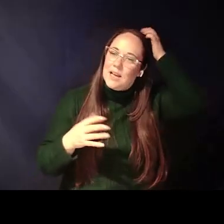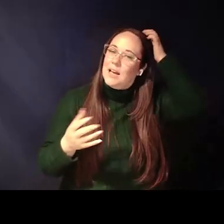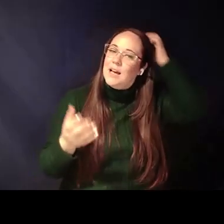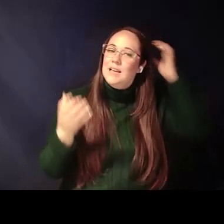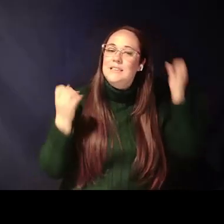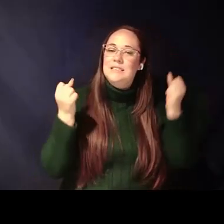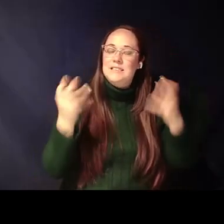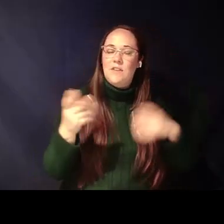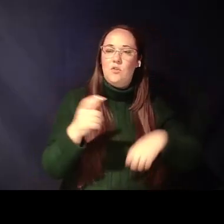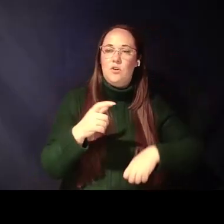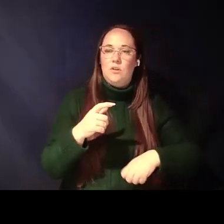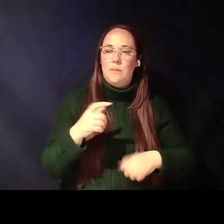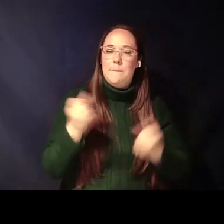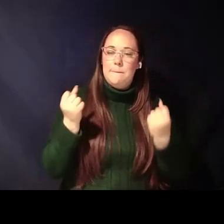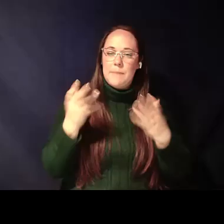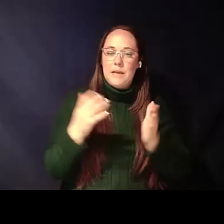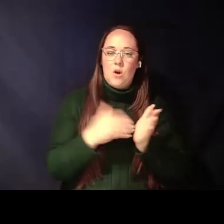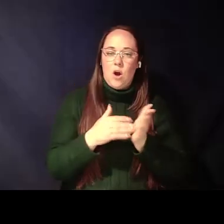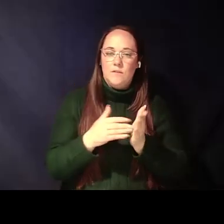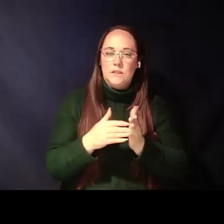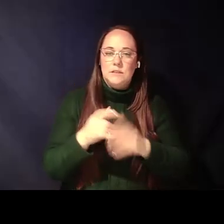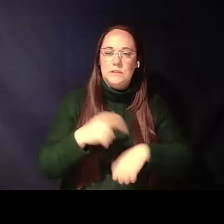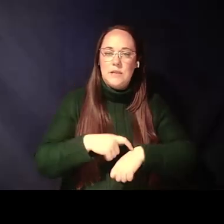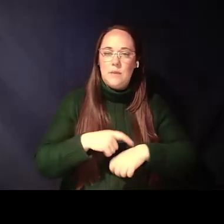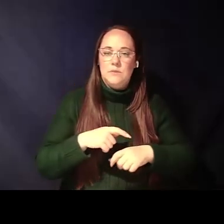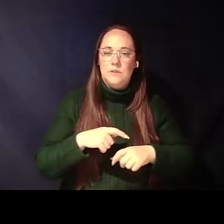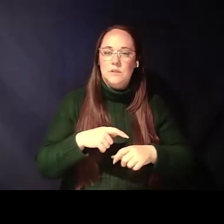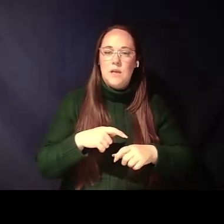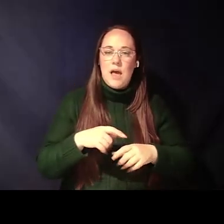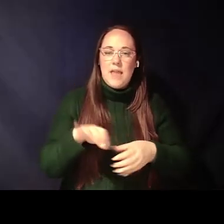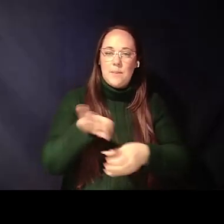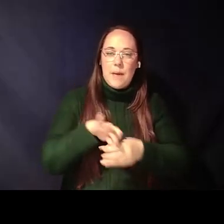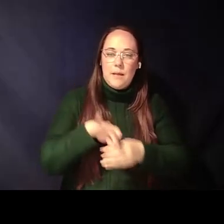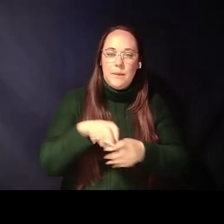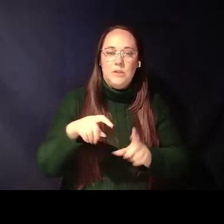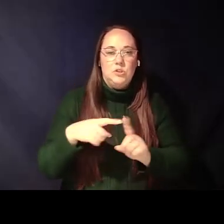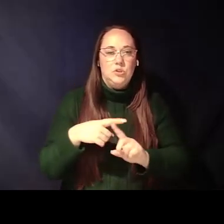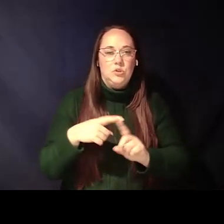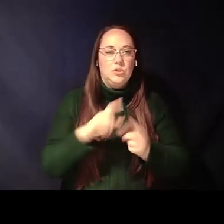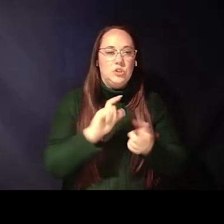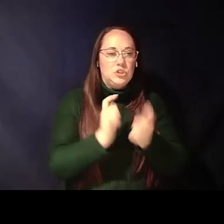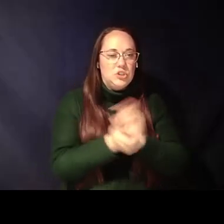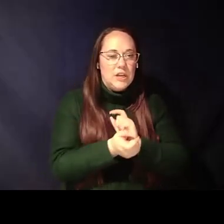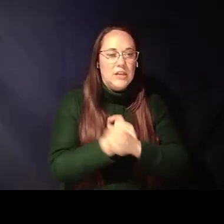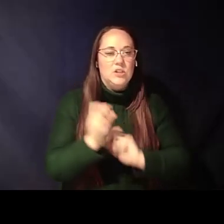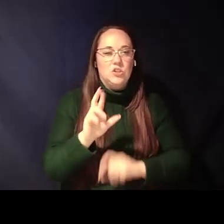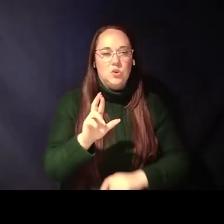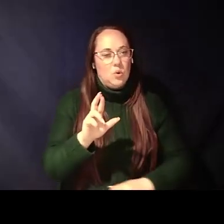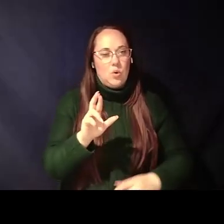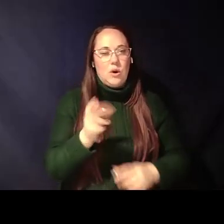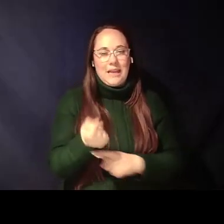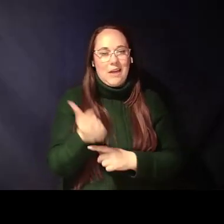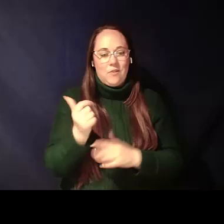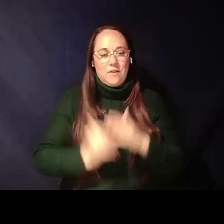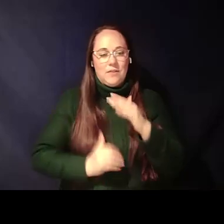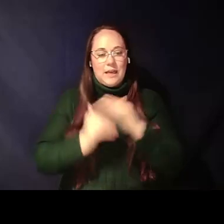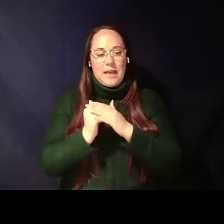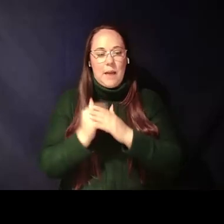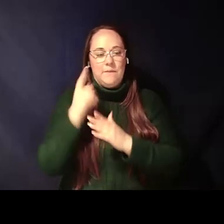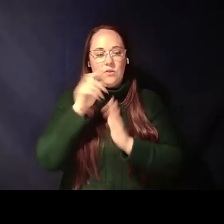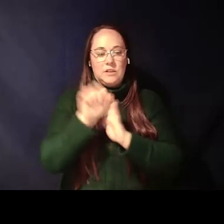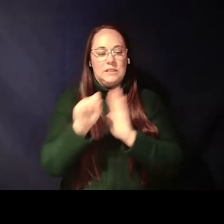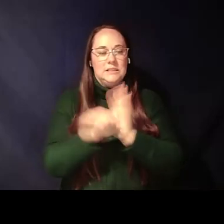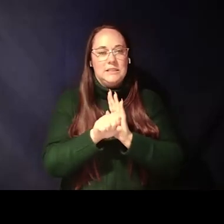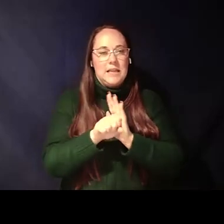Several times at the ballot to change, whether it's to de-Bruce or get rid of the cap at the state